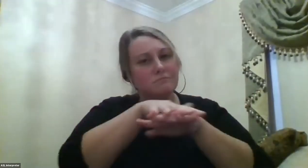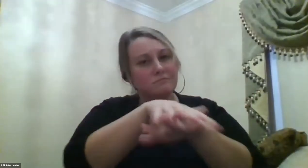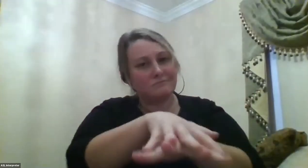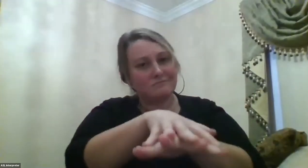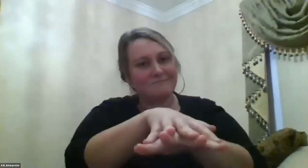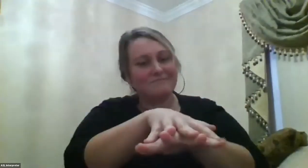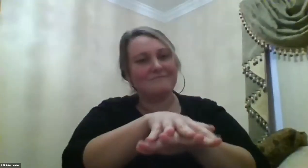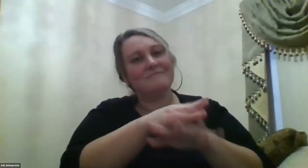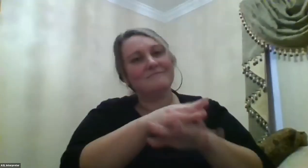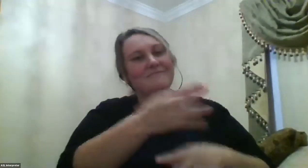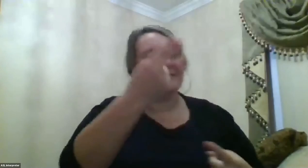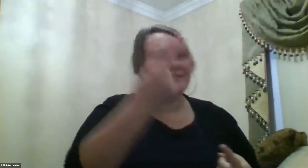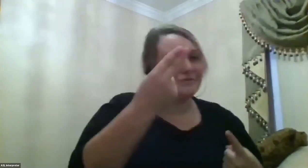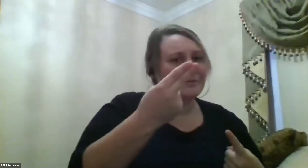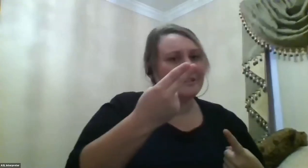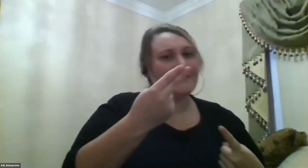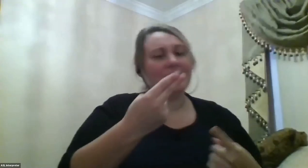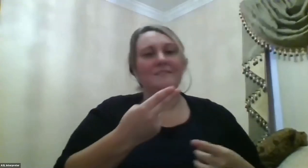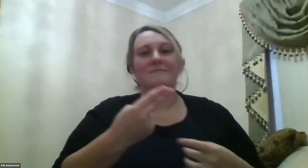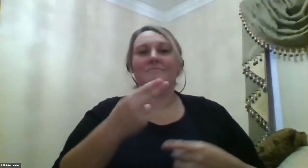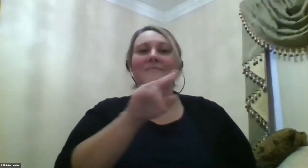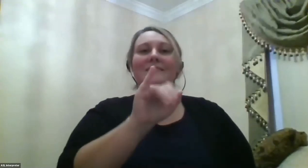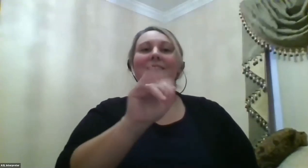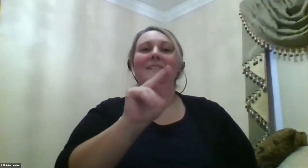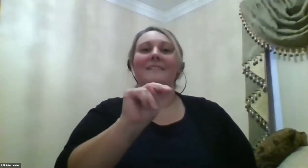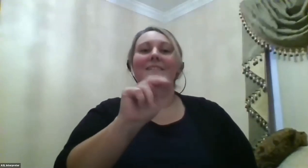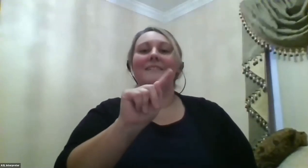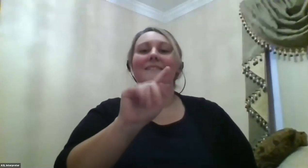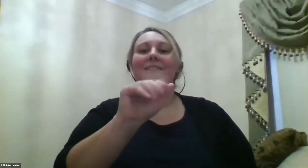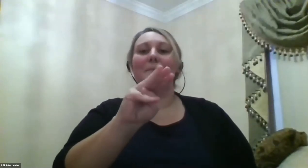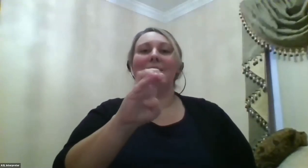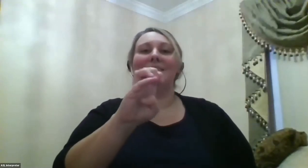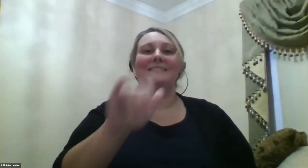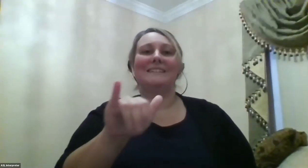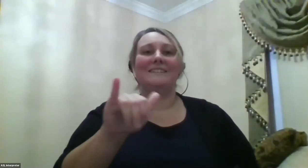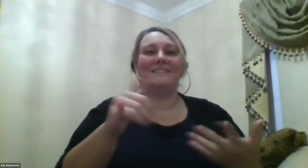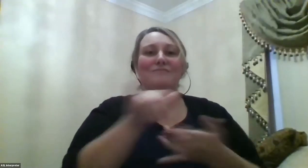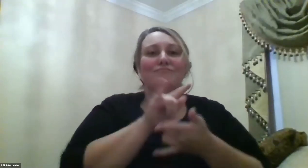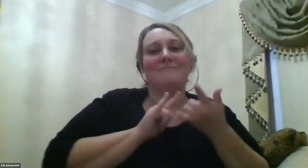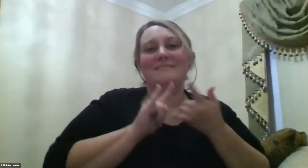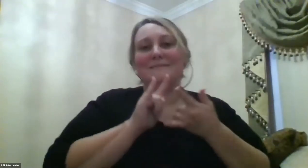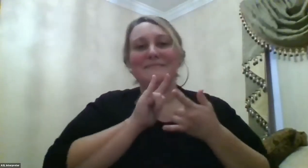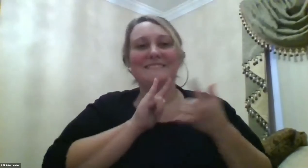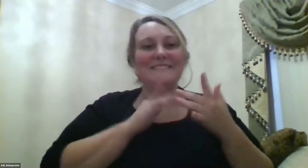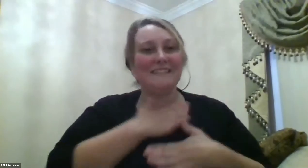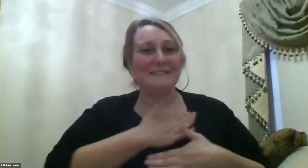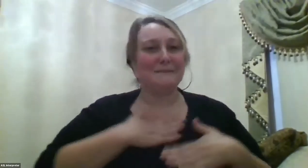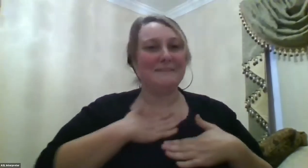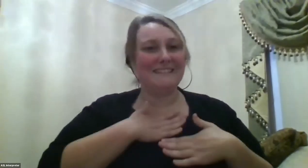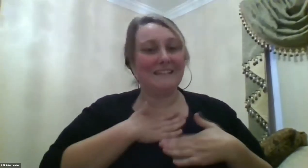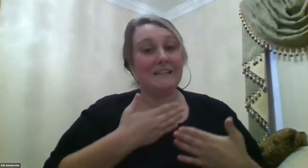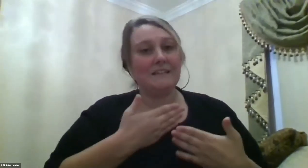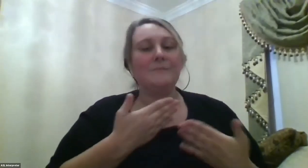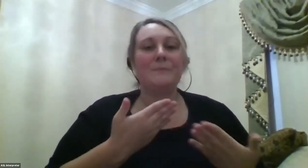of intimacy and of joy where I was able to think about my ideas and, um, connect them